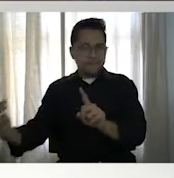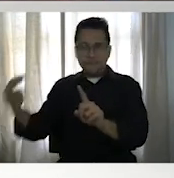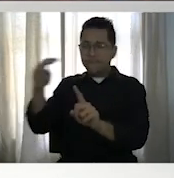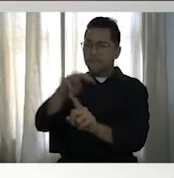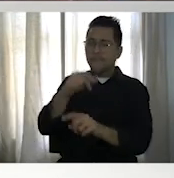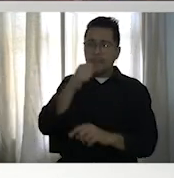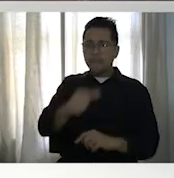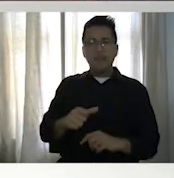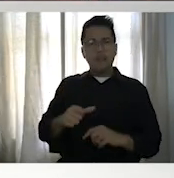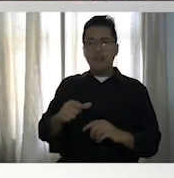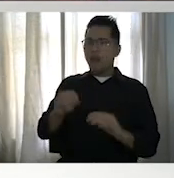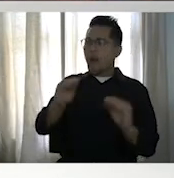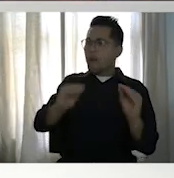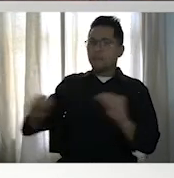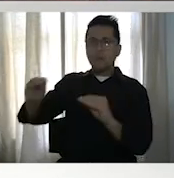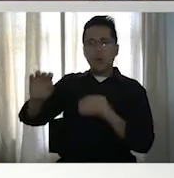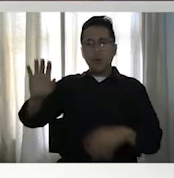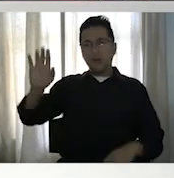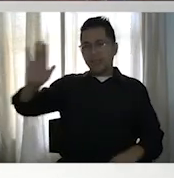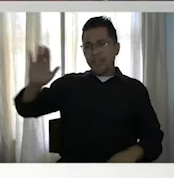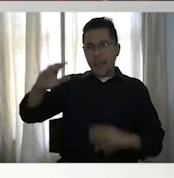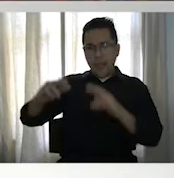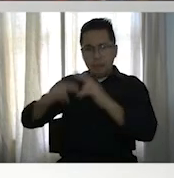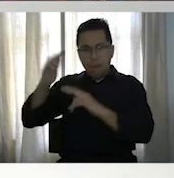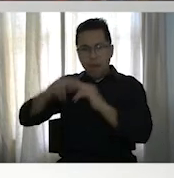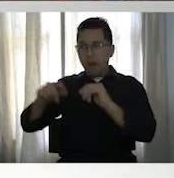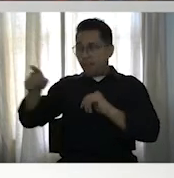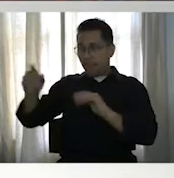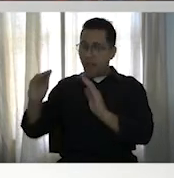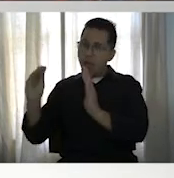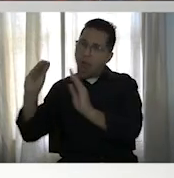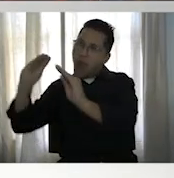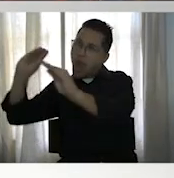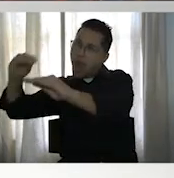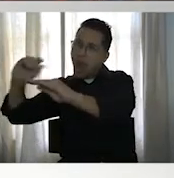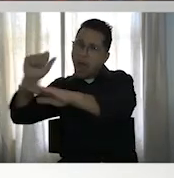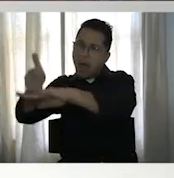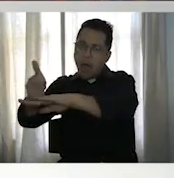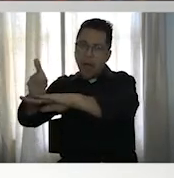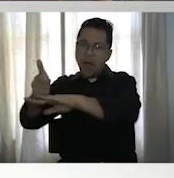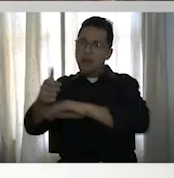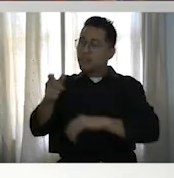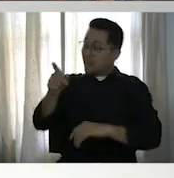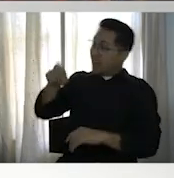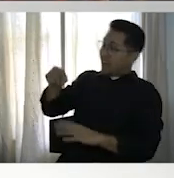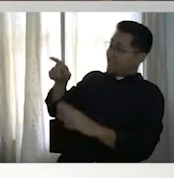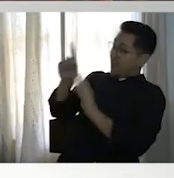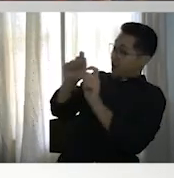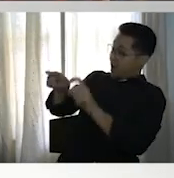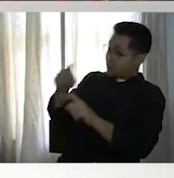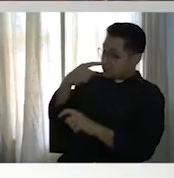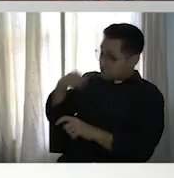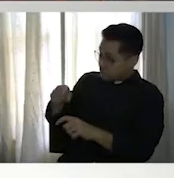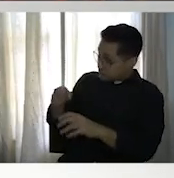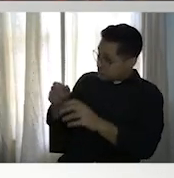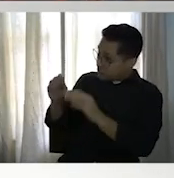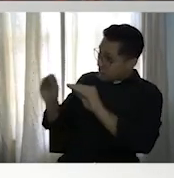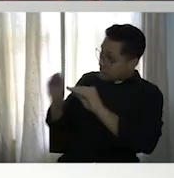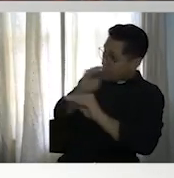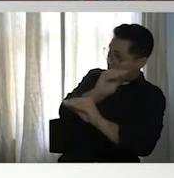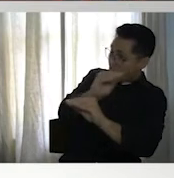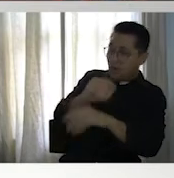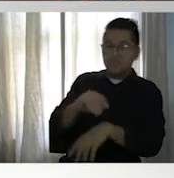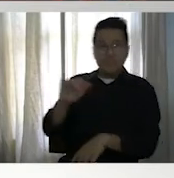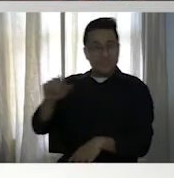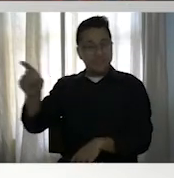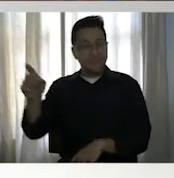move someone else's block that they have very carefully placed there without asking them, is it okay? So this is the